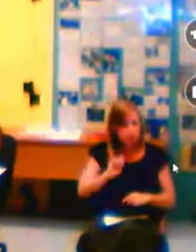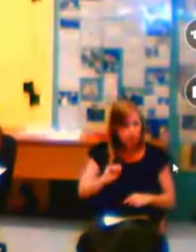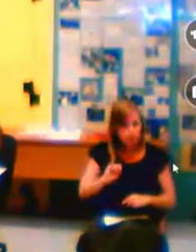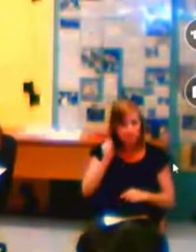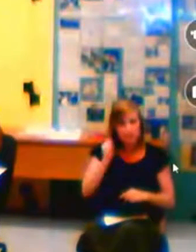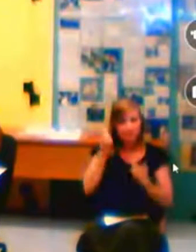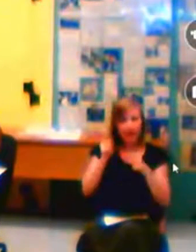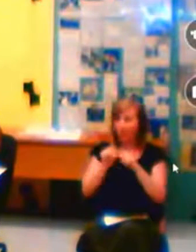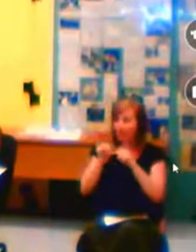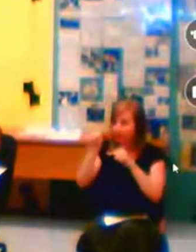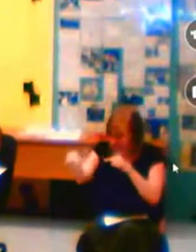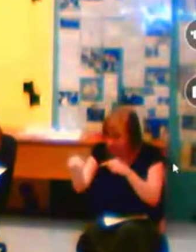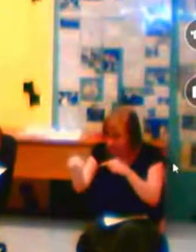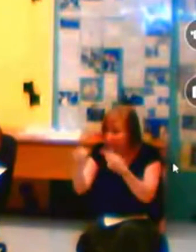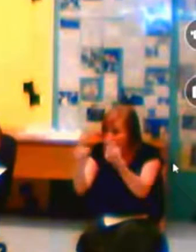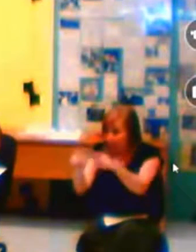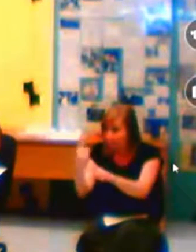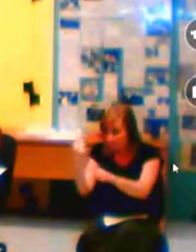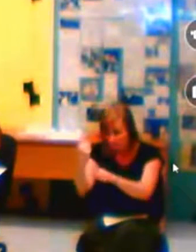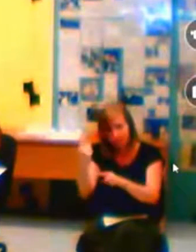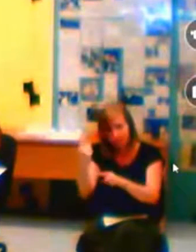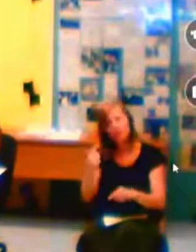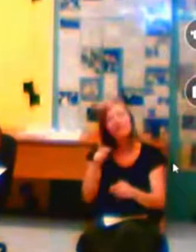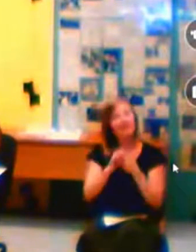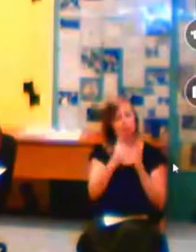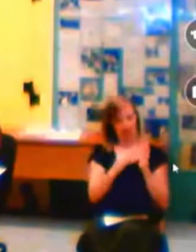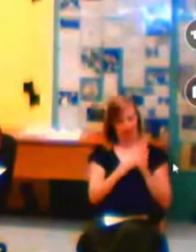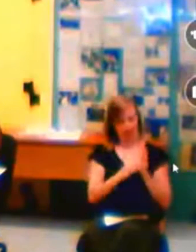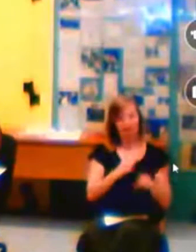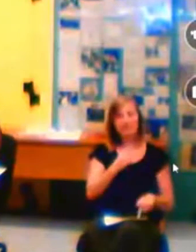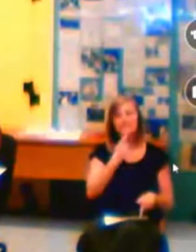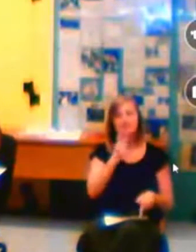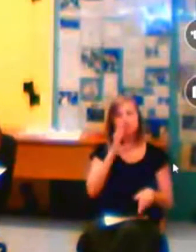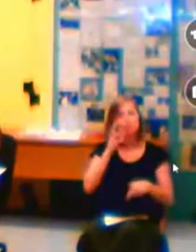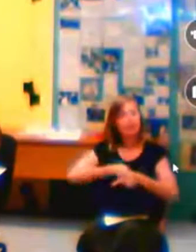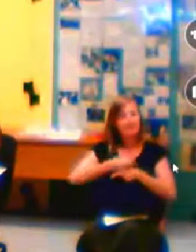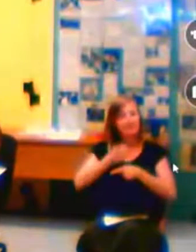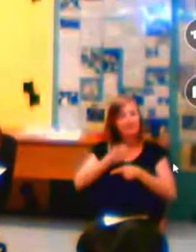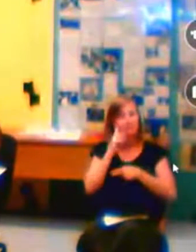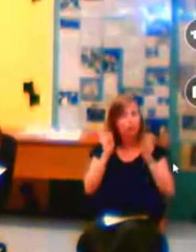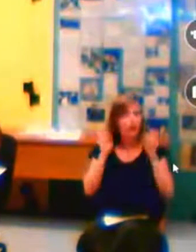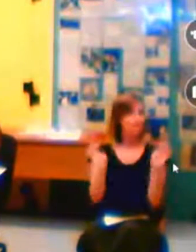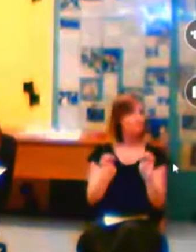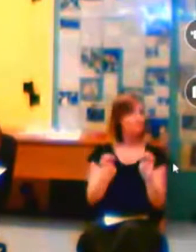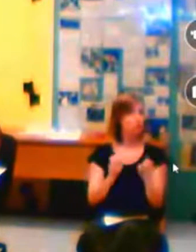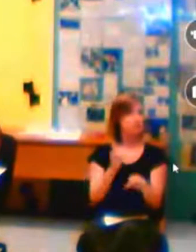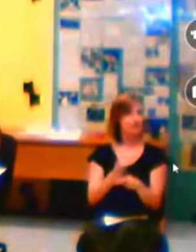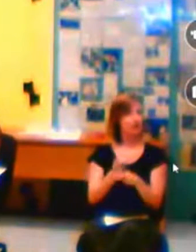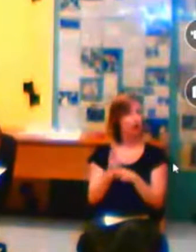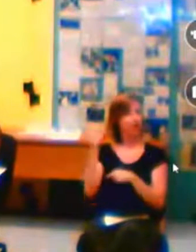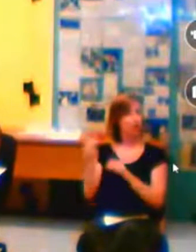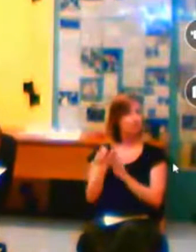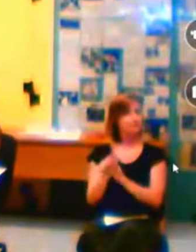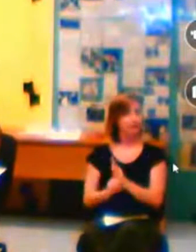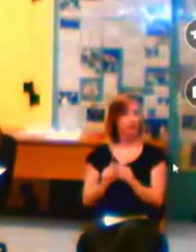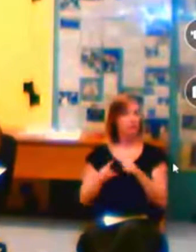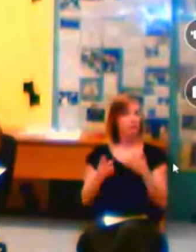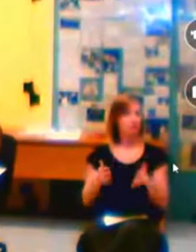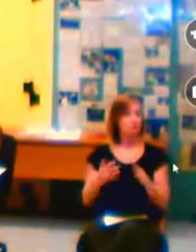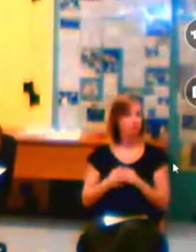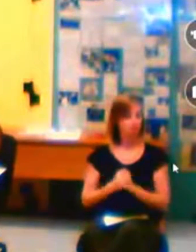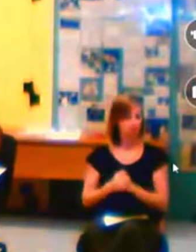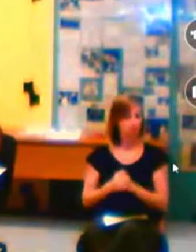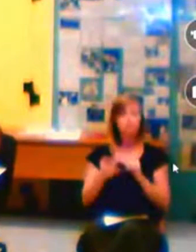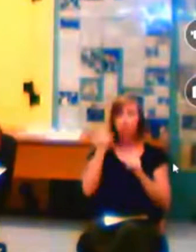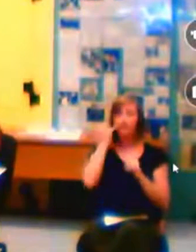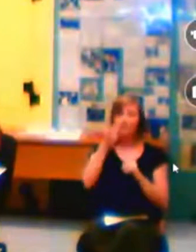insurance. If you want to get care out of the state, the chances are you're going to have to carry some sort of private insurance. And so Colorado